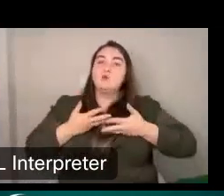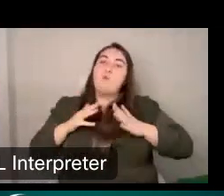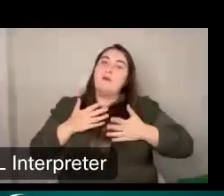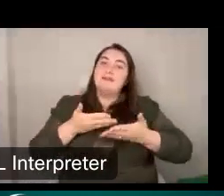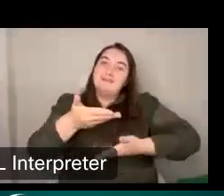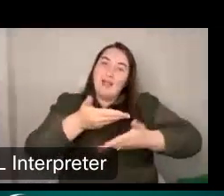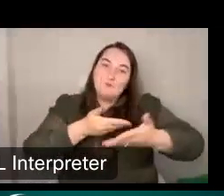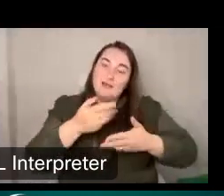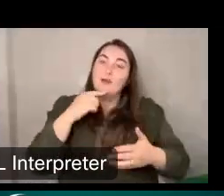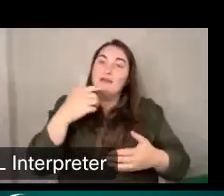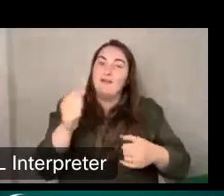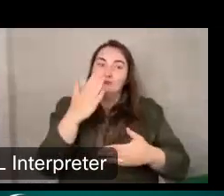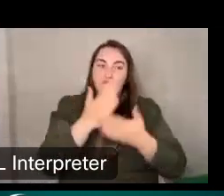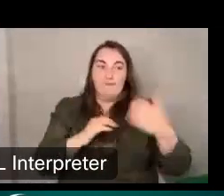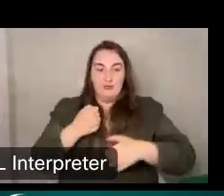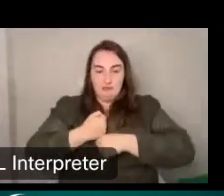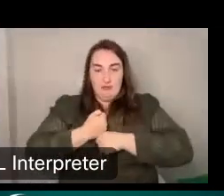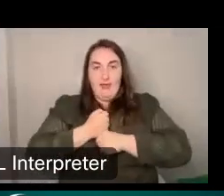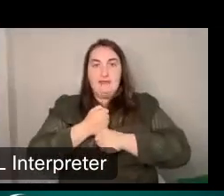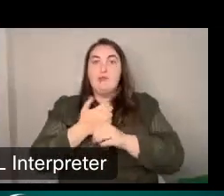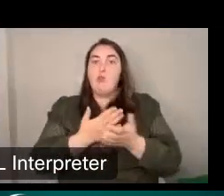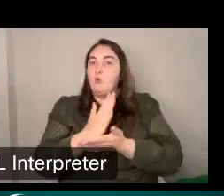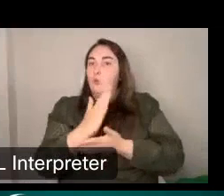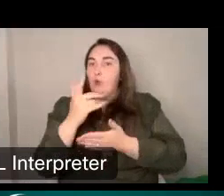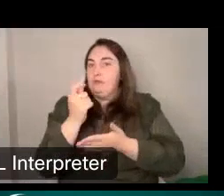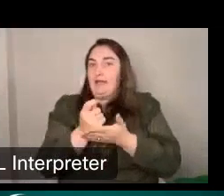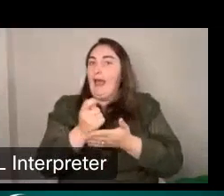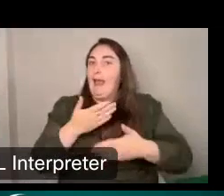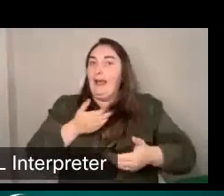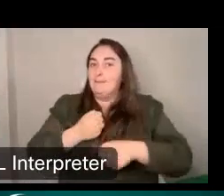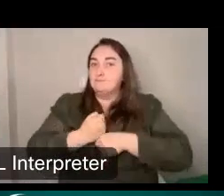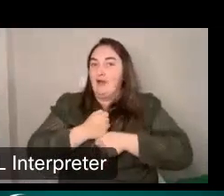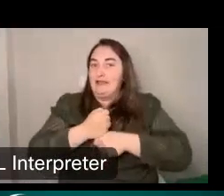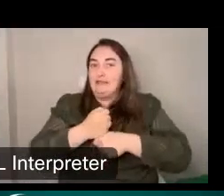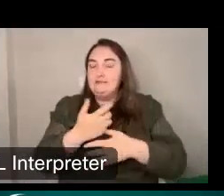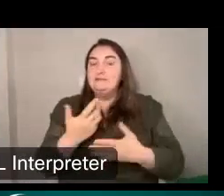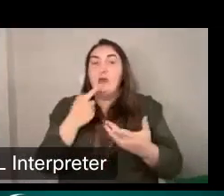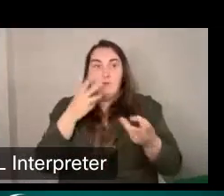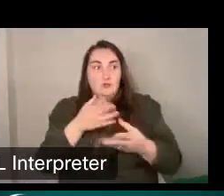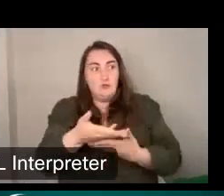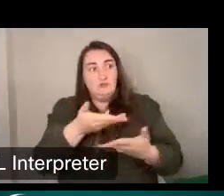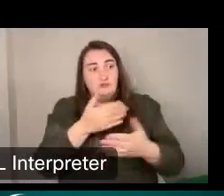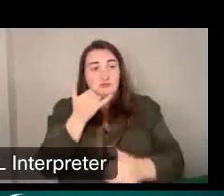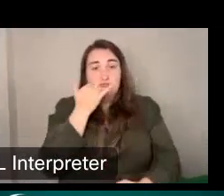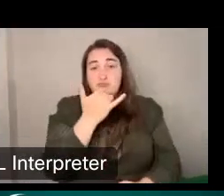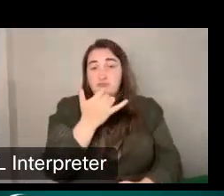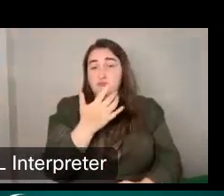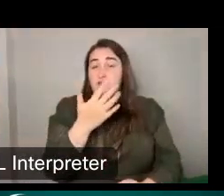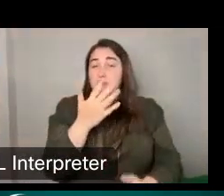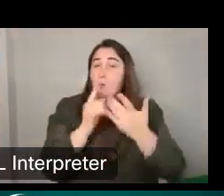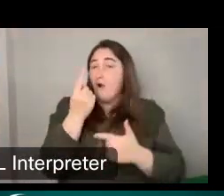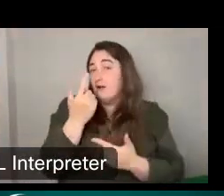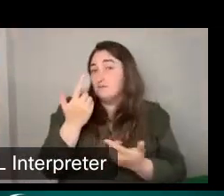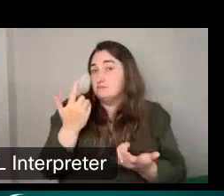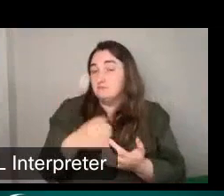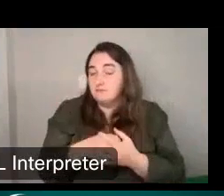are having a stress reaction or going through a stressful period and may wish to speak to somebody on the phone, for example. We